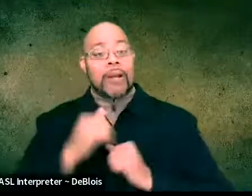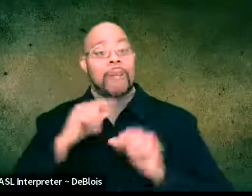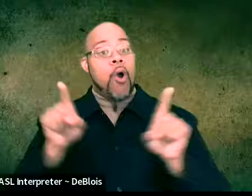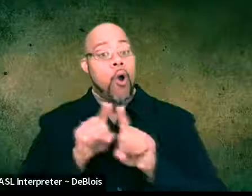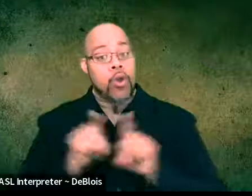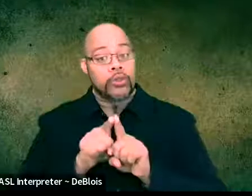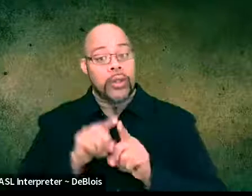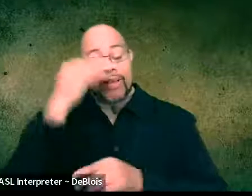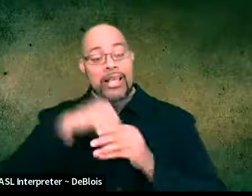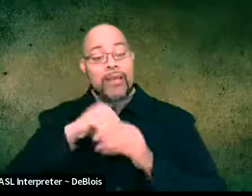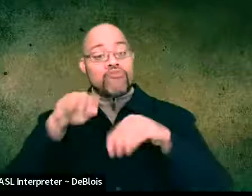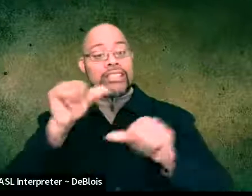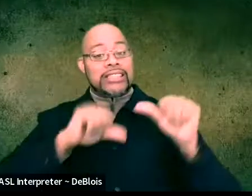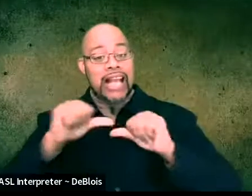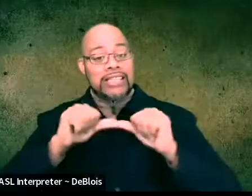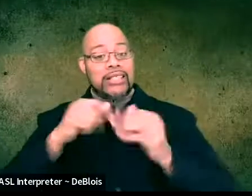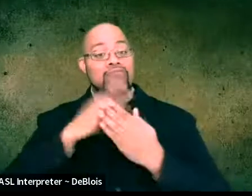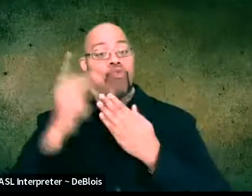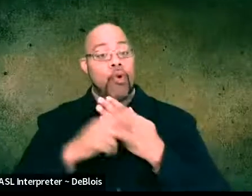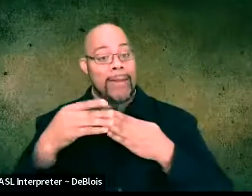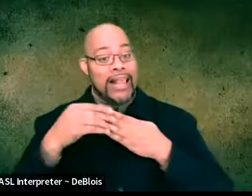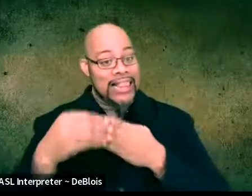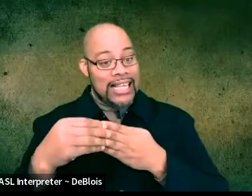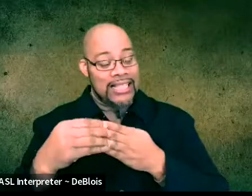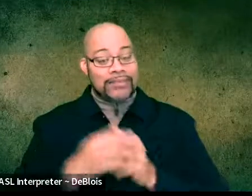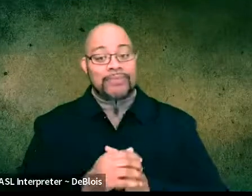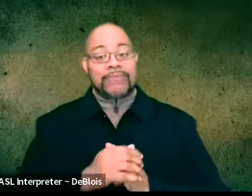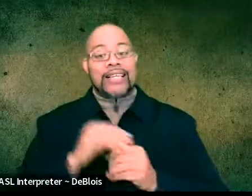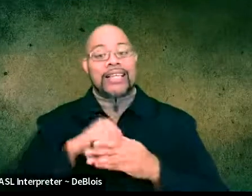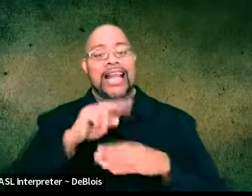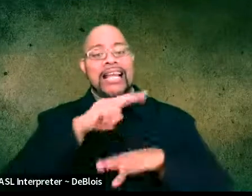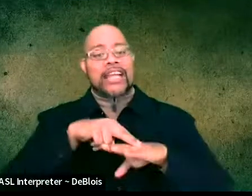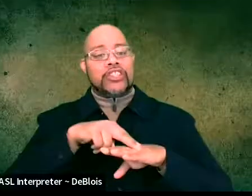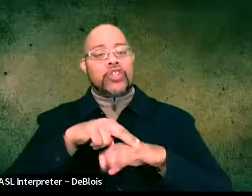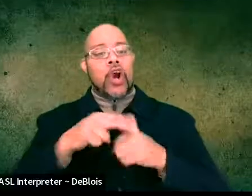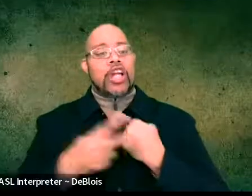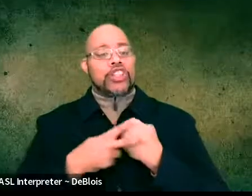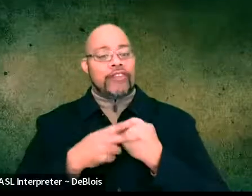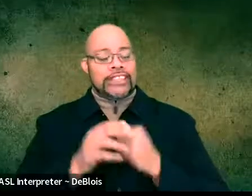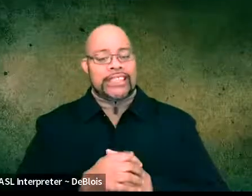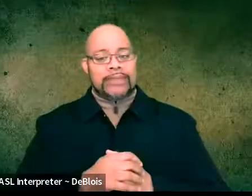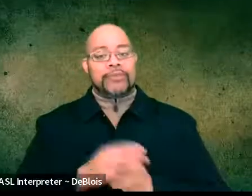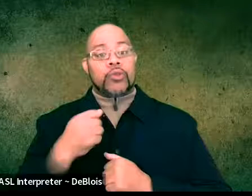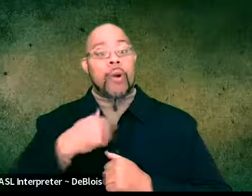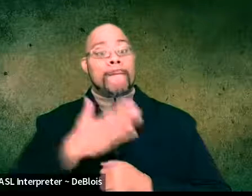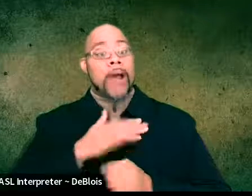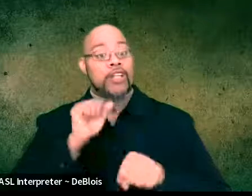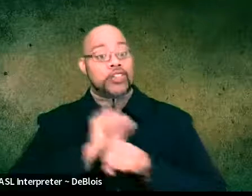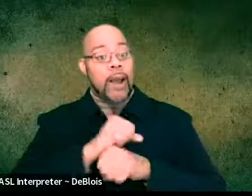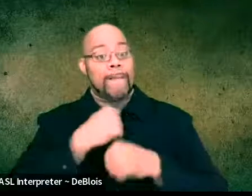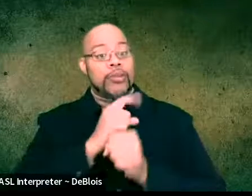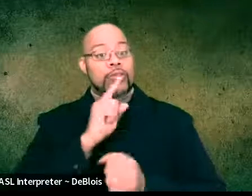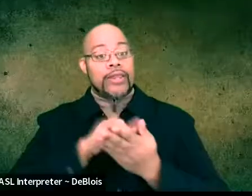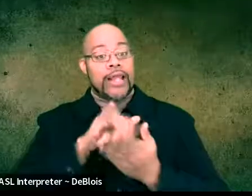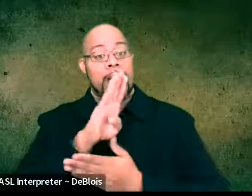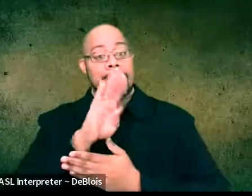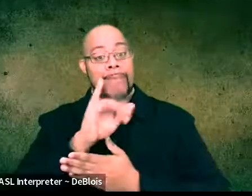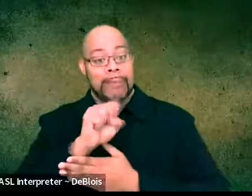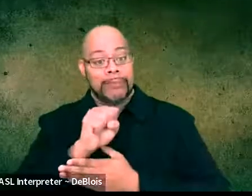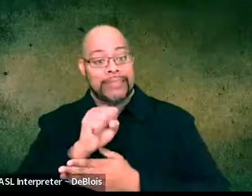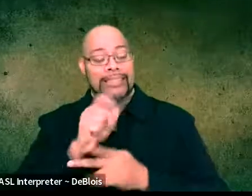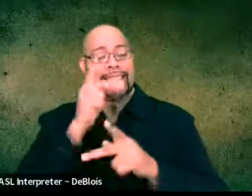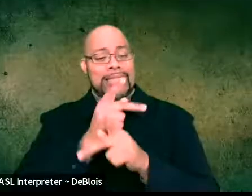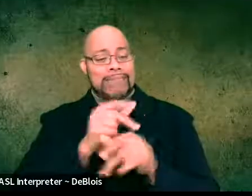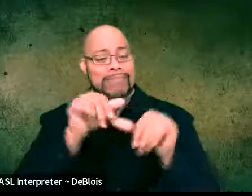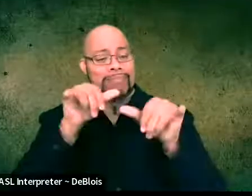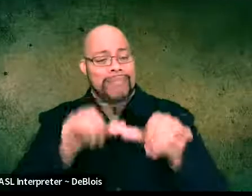also the Black and Marine Science program lead at the Nature Conservancy. So it's my job to make sure that BIMS stays